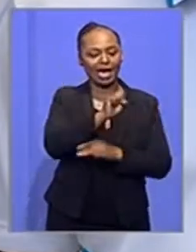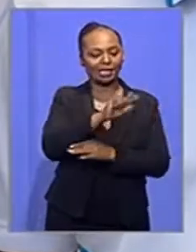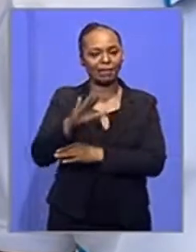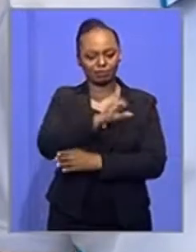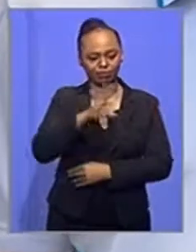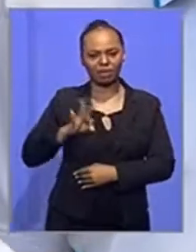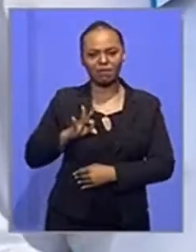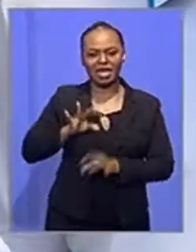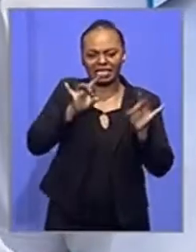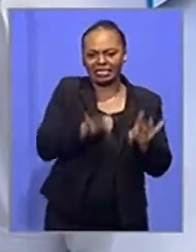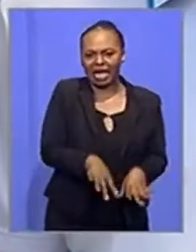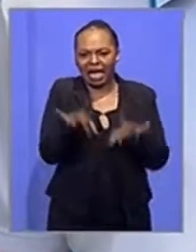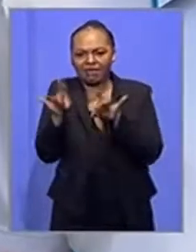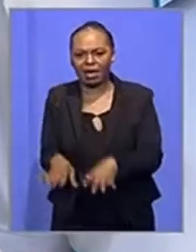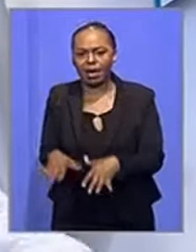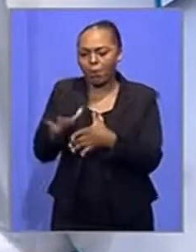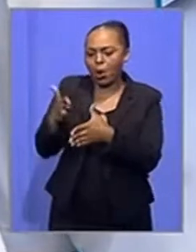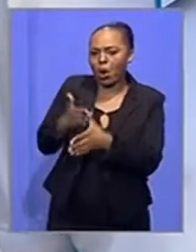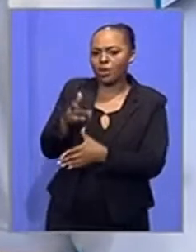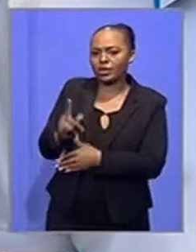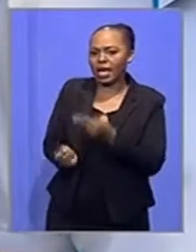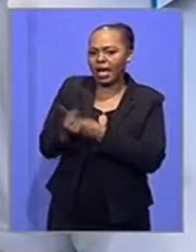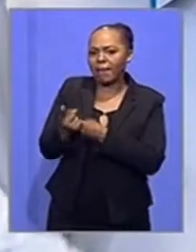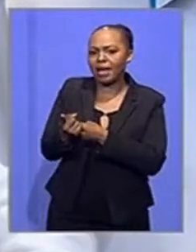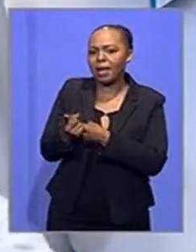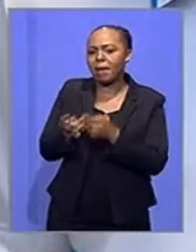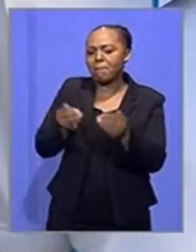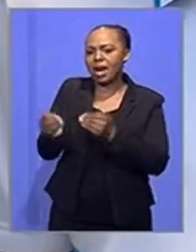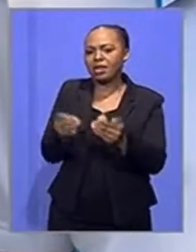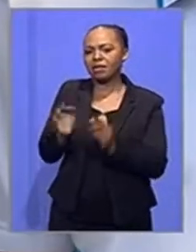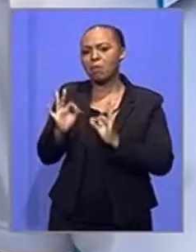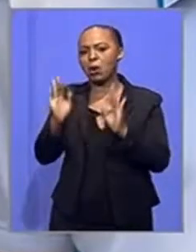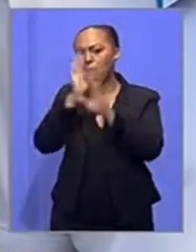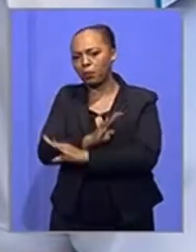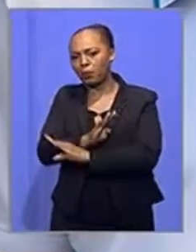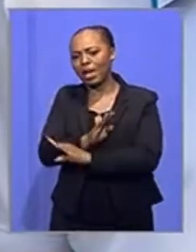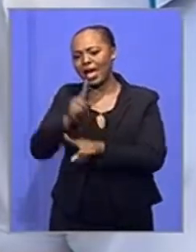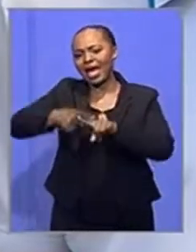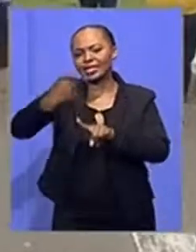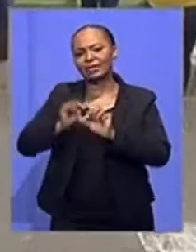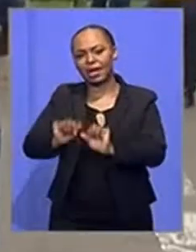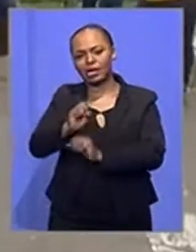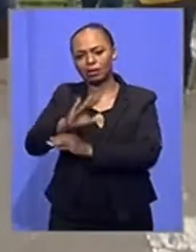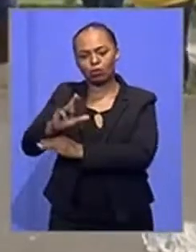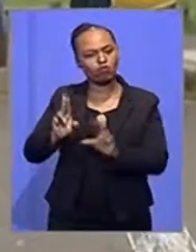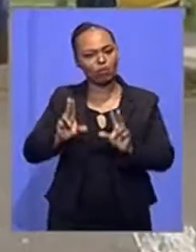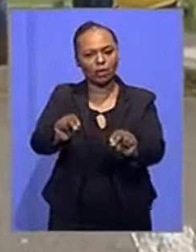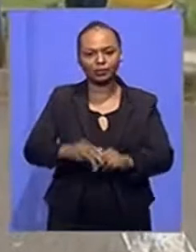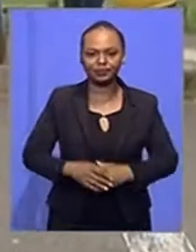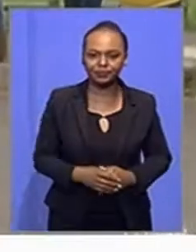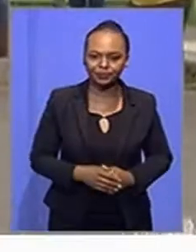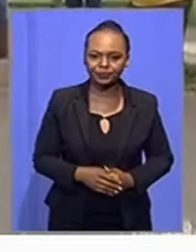must suffer as a consequence of the mismanagement of the executives of the SABC. Provinceng